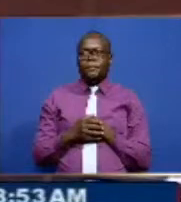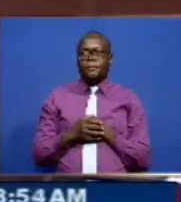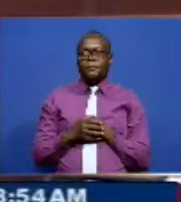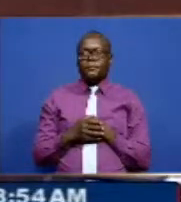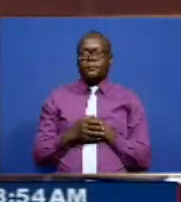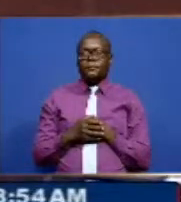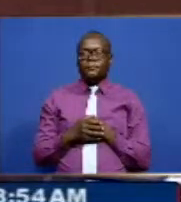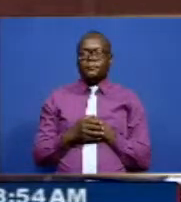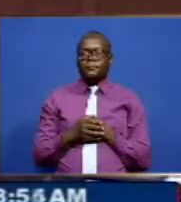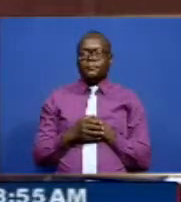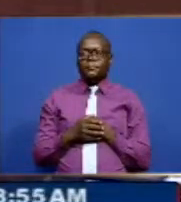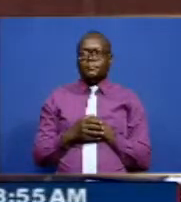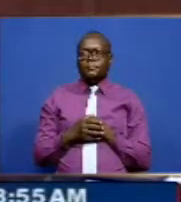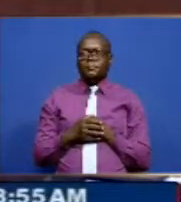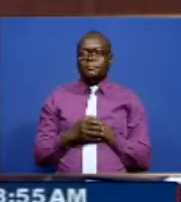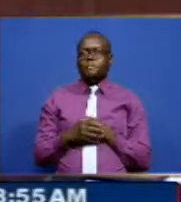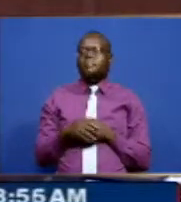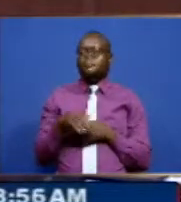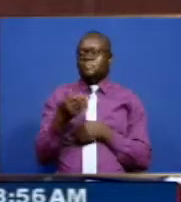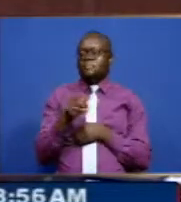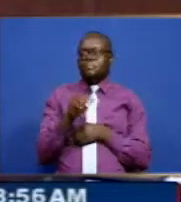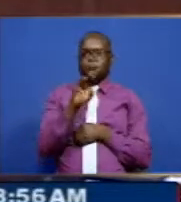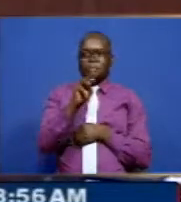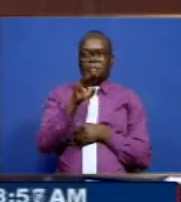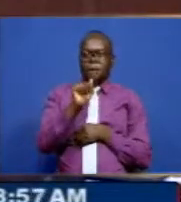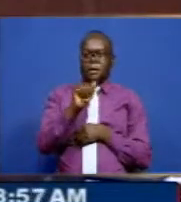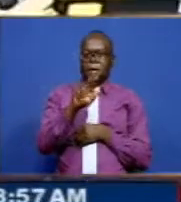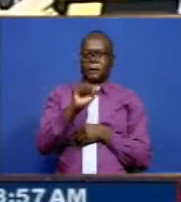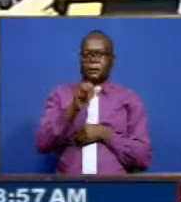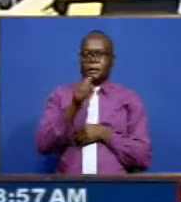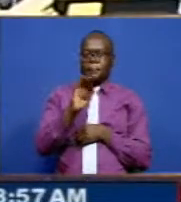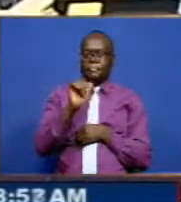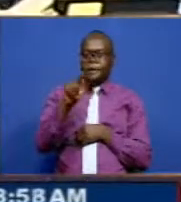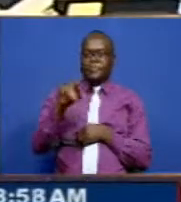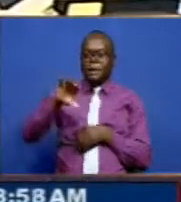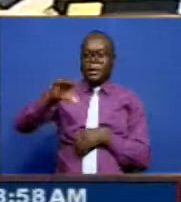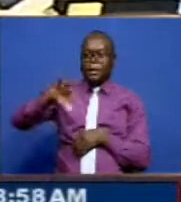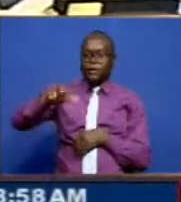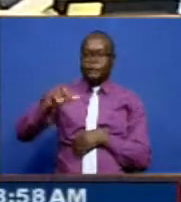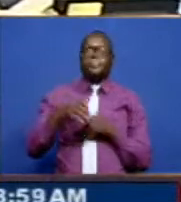I'm Engineer Godana Harugura, Senator Marsabit County, member of the...